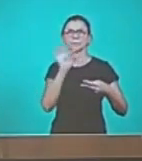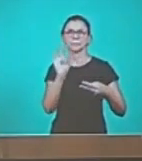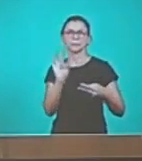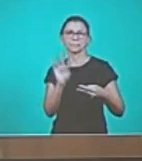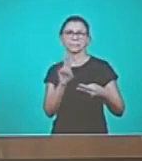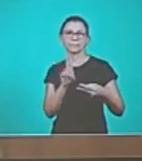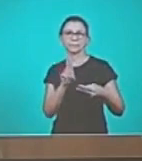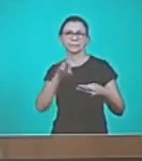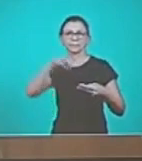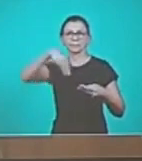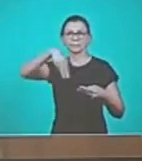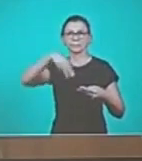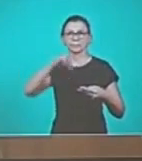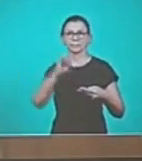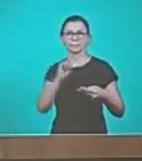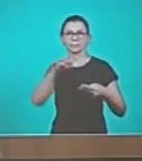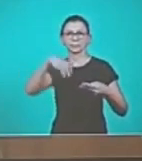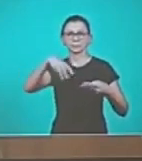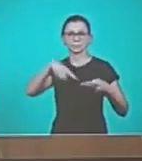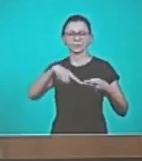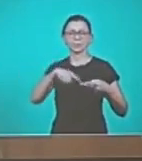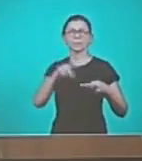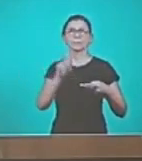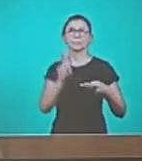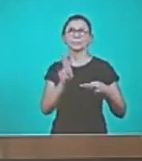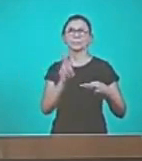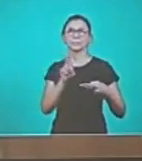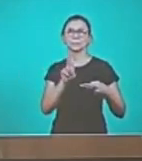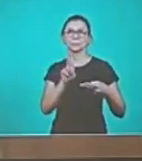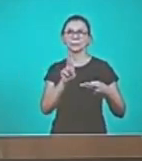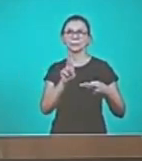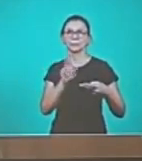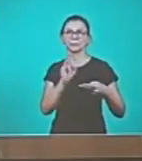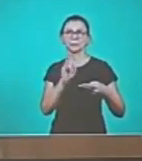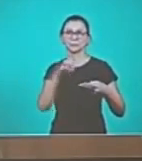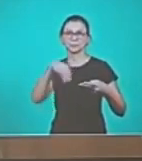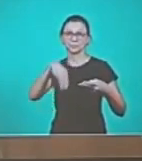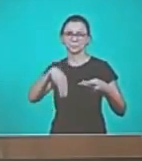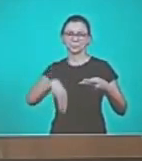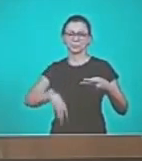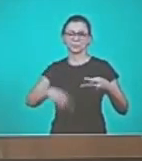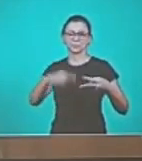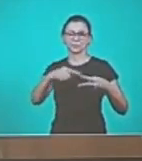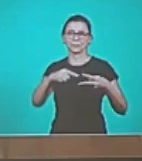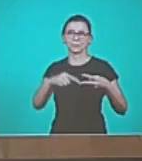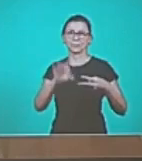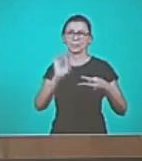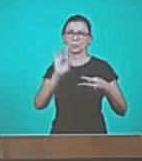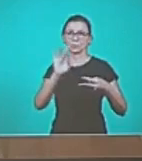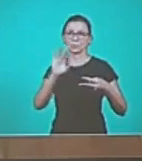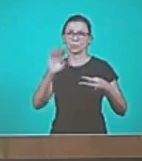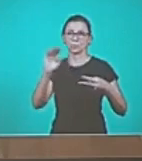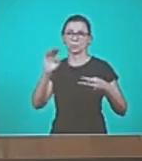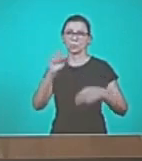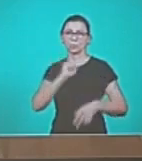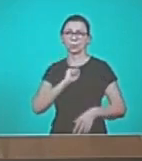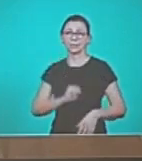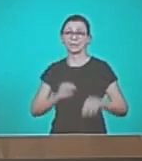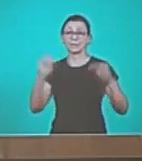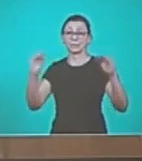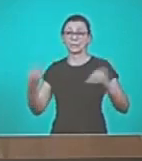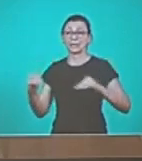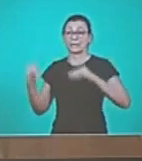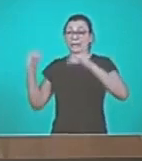Thurim and Urim were the resources that the Lord gave to the priest, the high priest. Only the high priest could have done